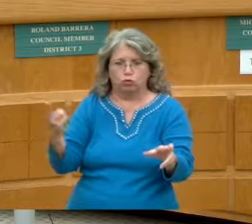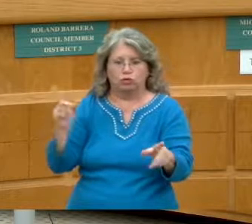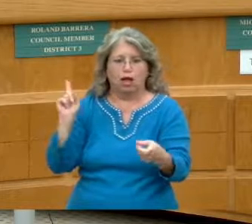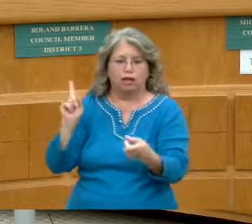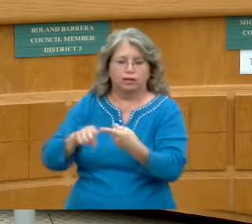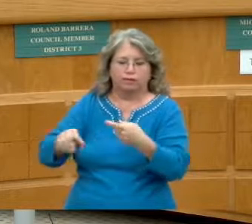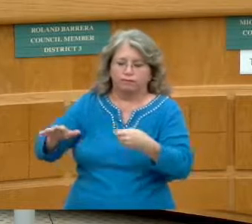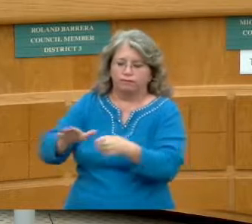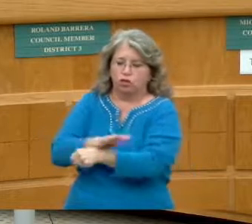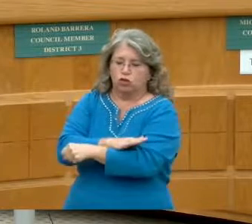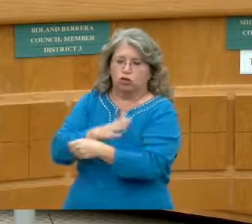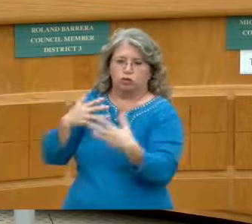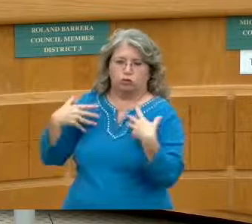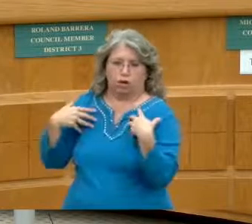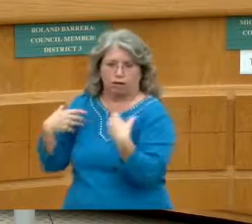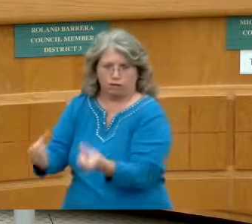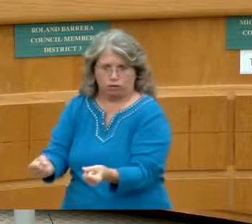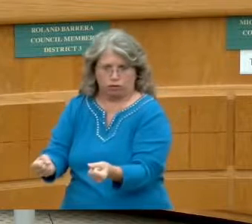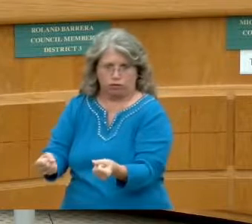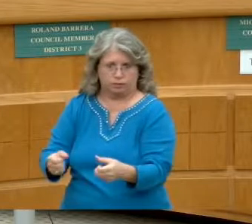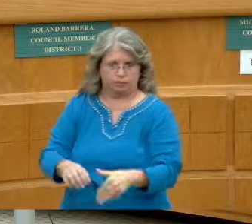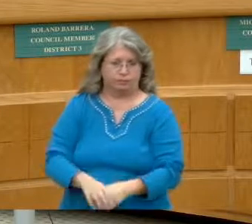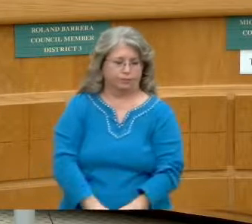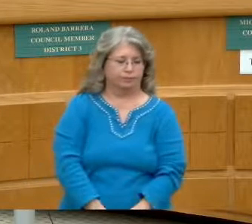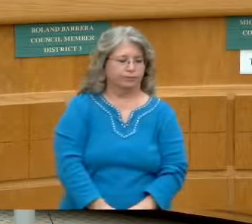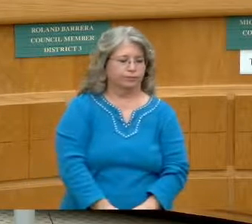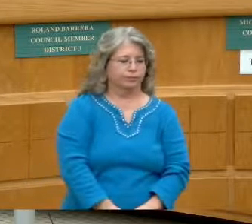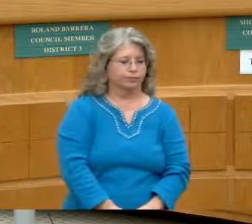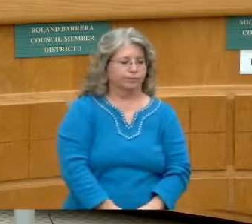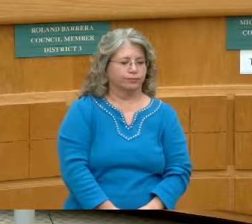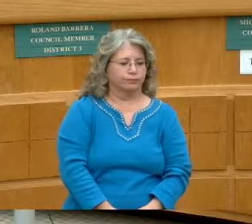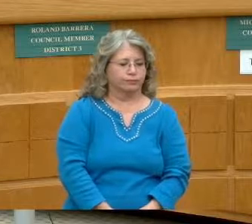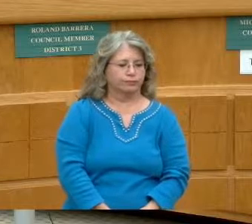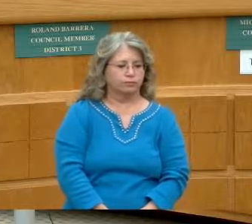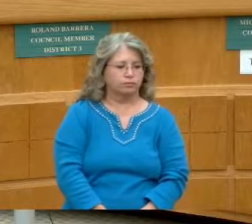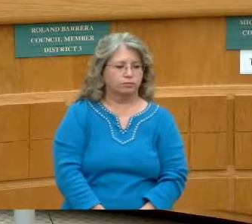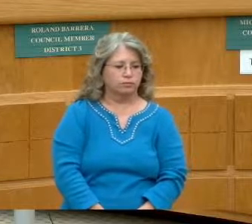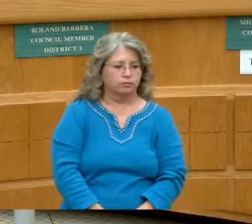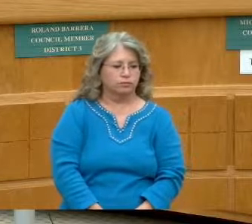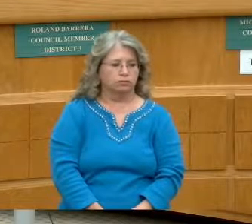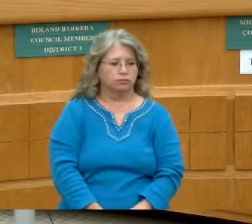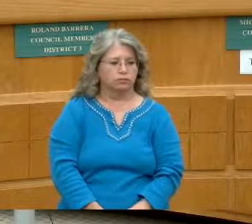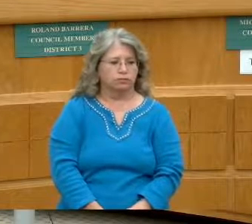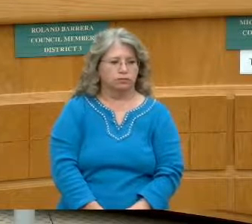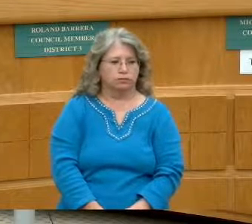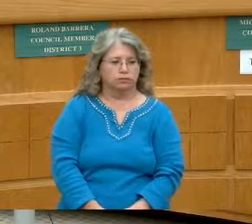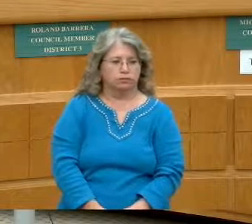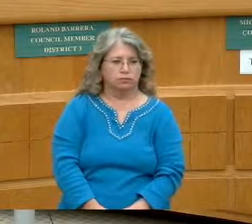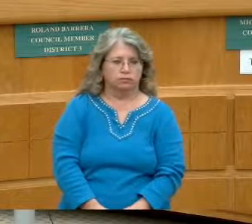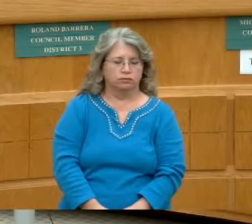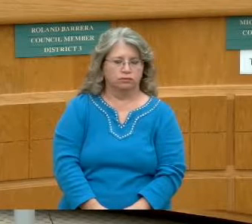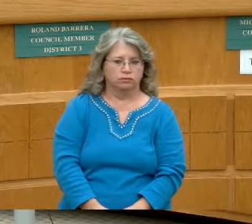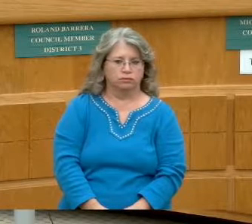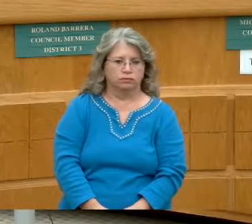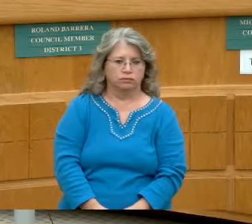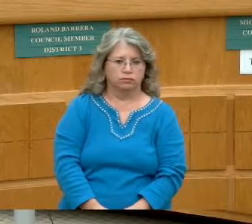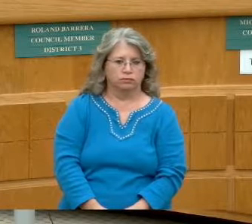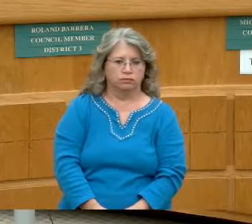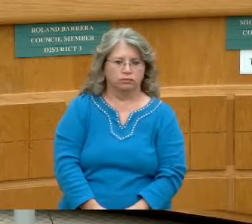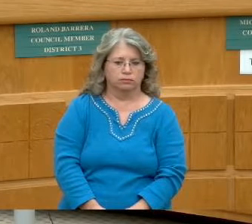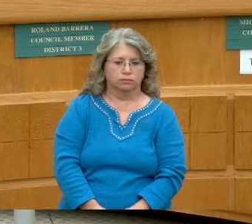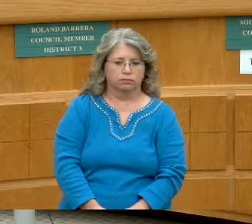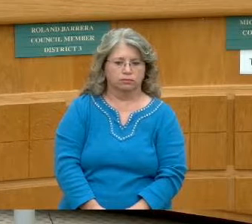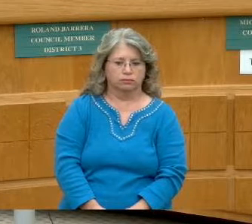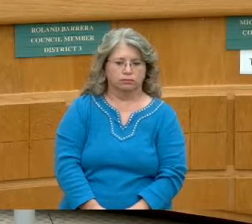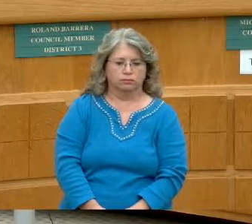completely recovered. ¿Tengo el coronavirus? ¿Toda mi familia lo tiene ahora? No necesariamente. Hay pasos a seguir para reducir la exposición de su familia